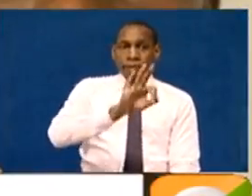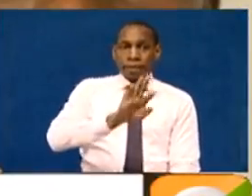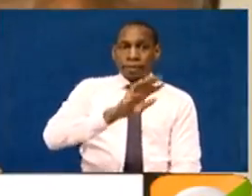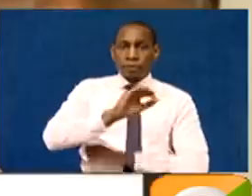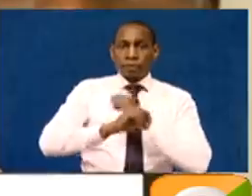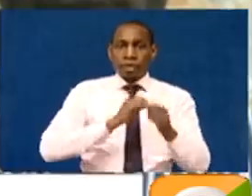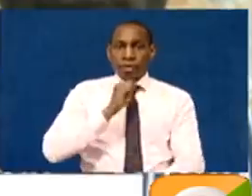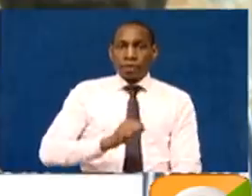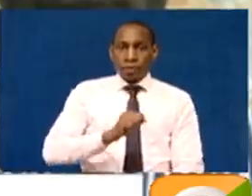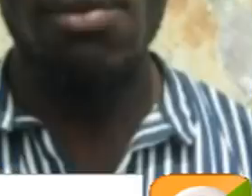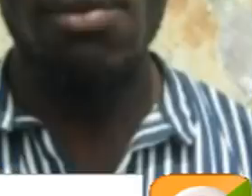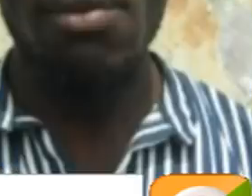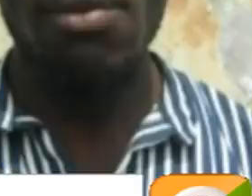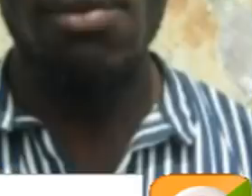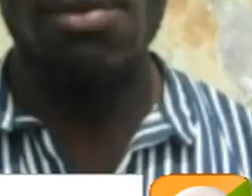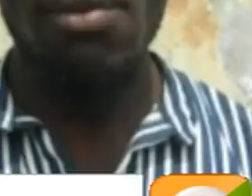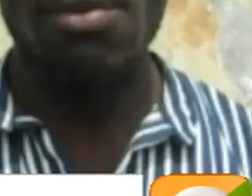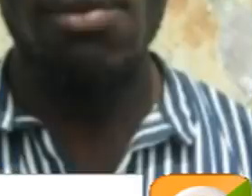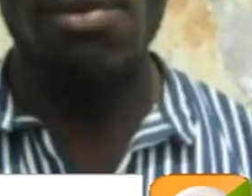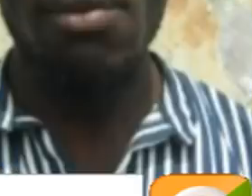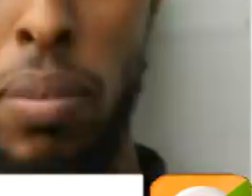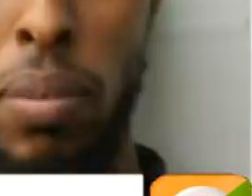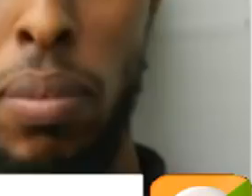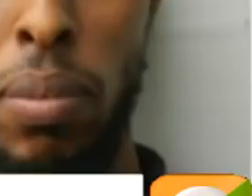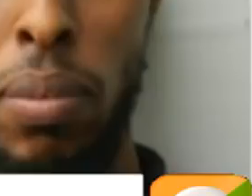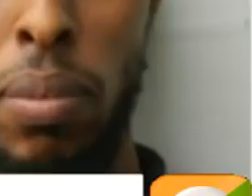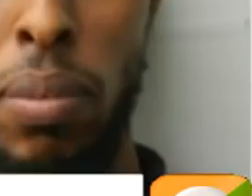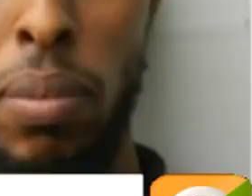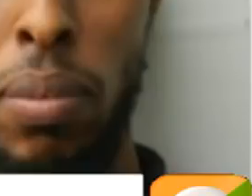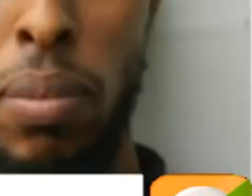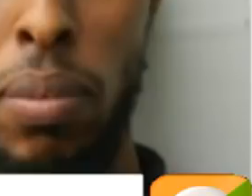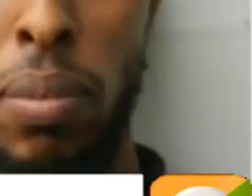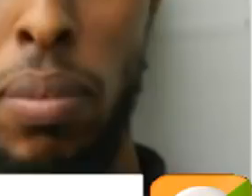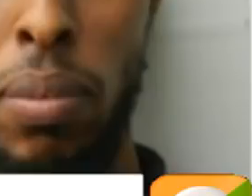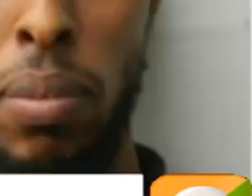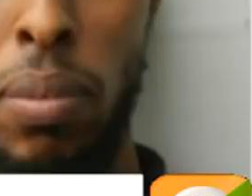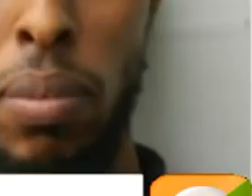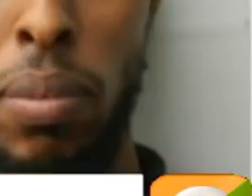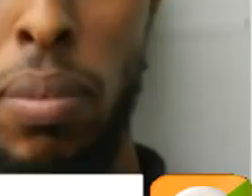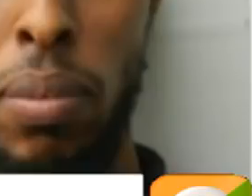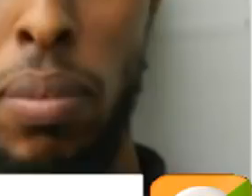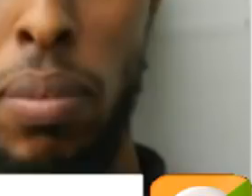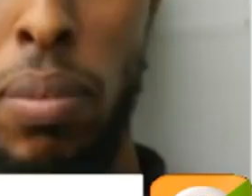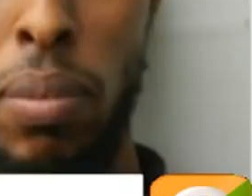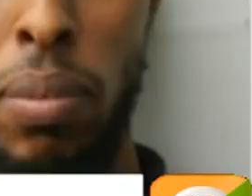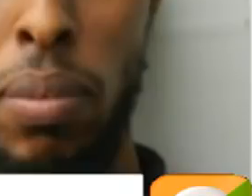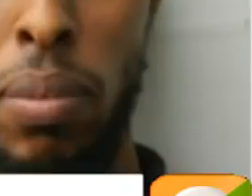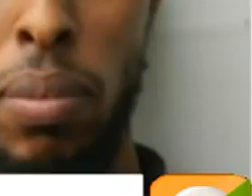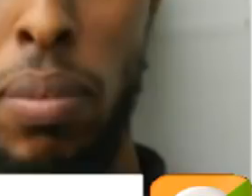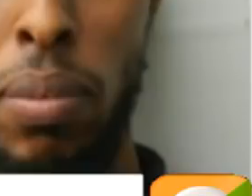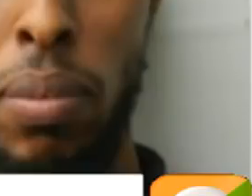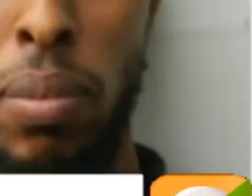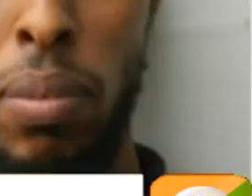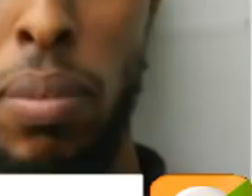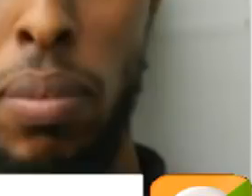34-year-old Musharraf Abdallah, 30-year-old Joseph Juma Odhiambo, and 35-year-old Mohammed Ali Abikar had found their way